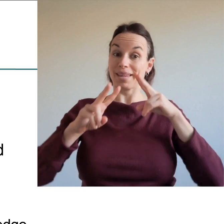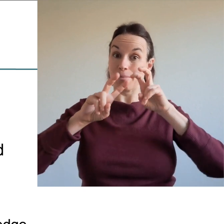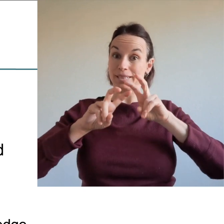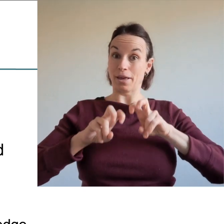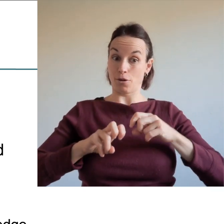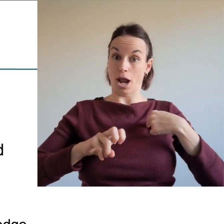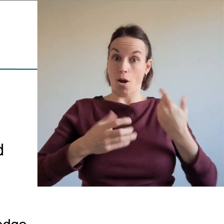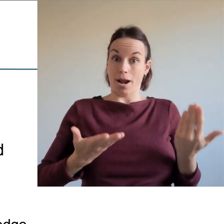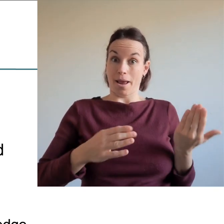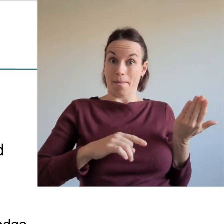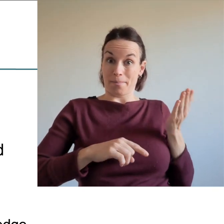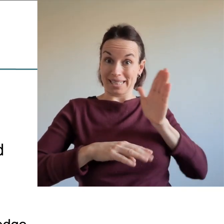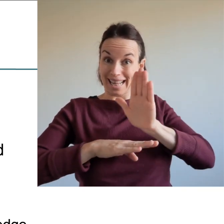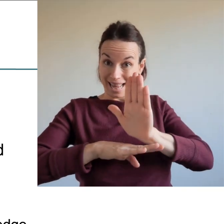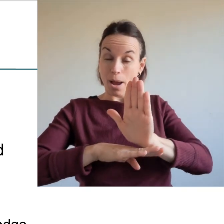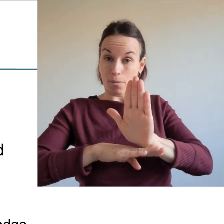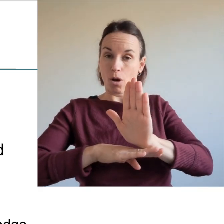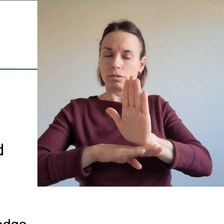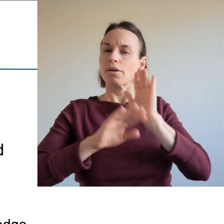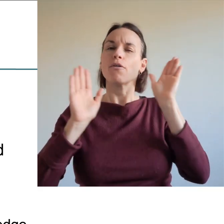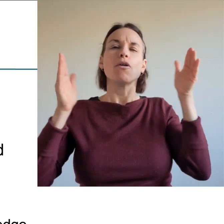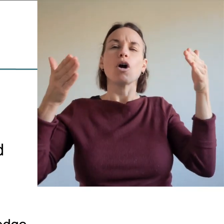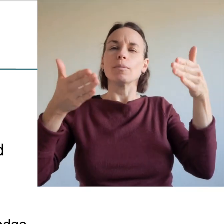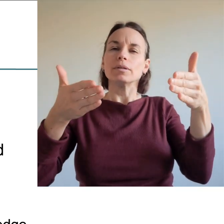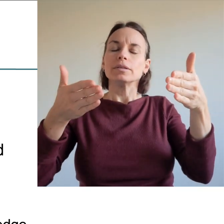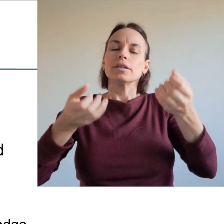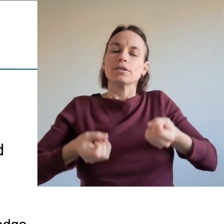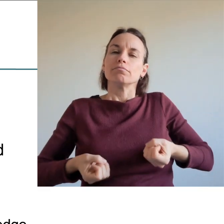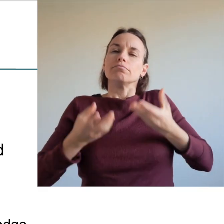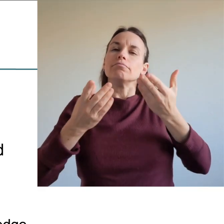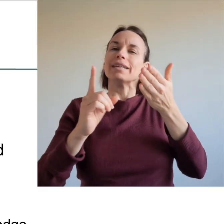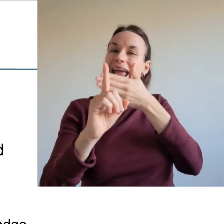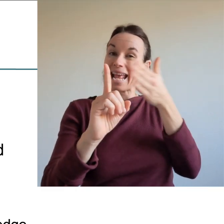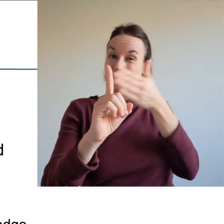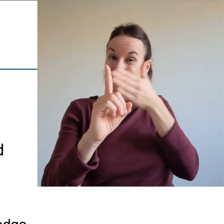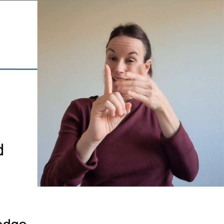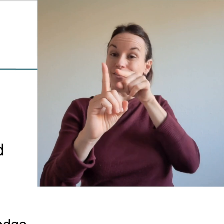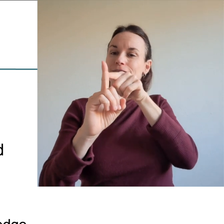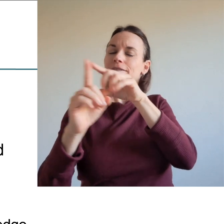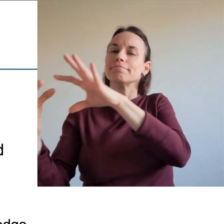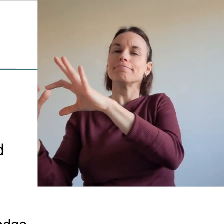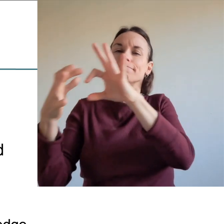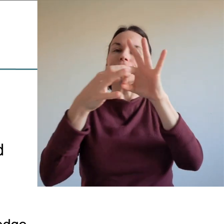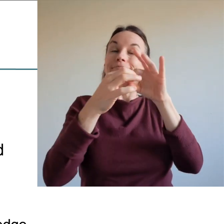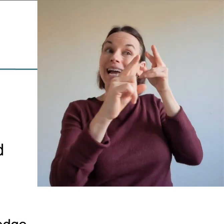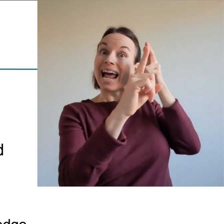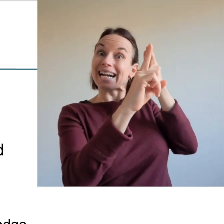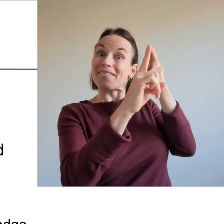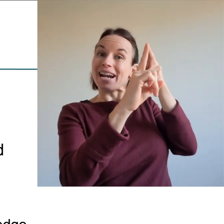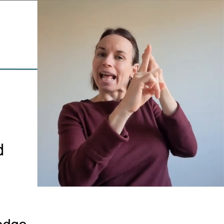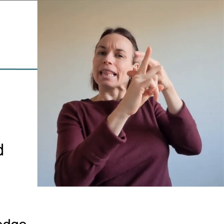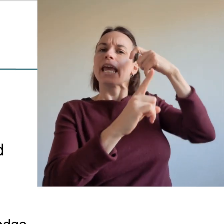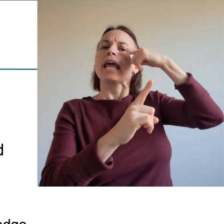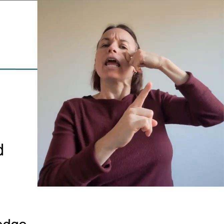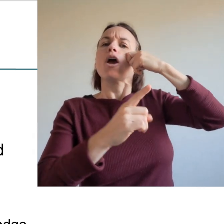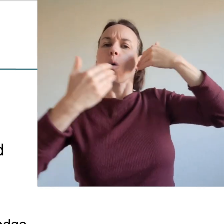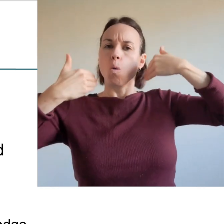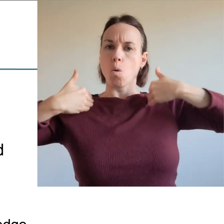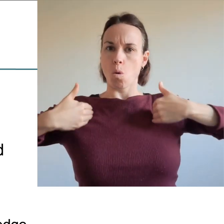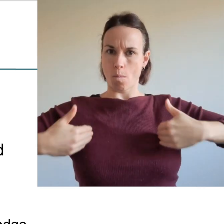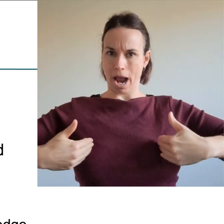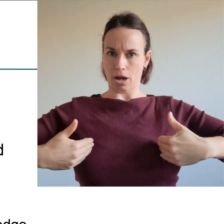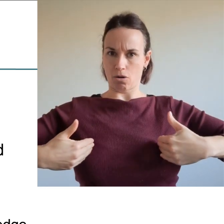In the current study, we focused on indefinites used for human reference. So forms like English